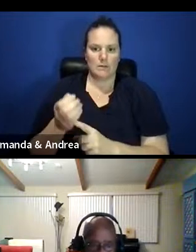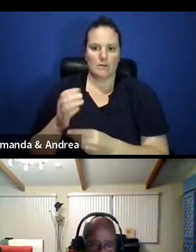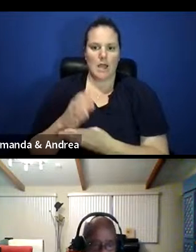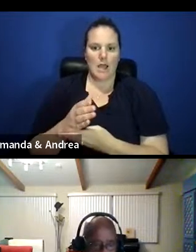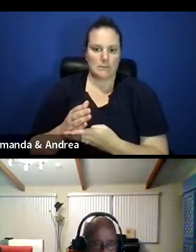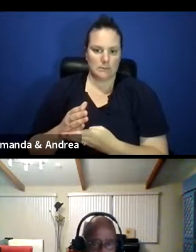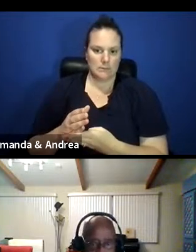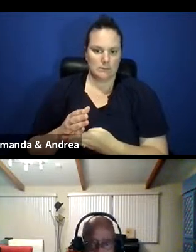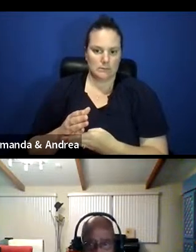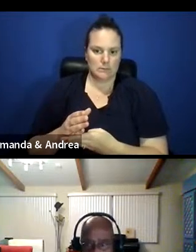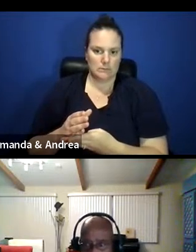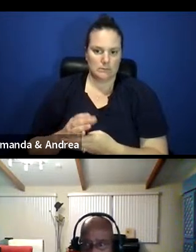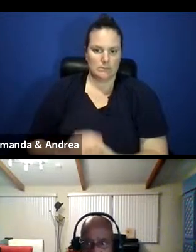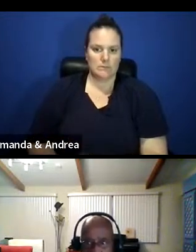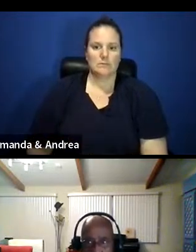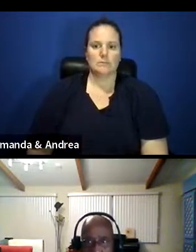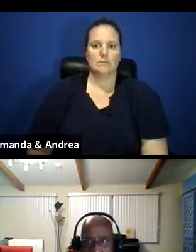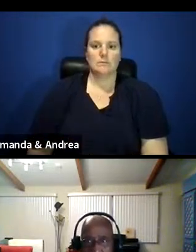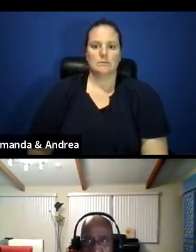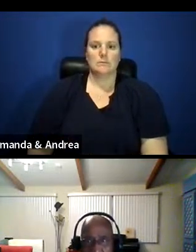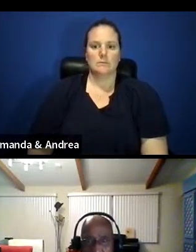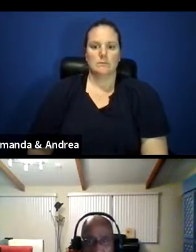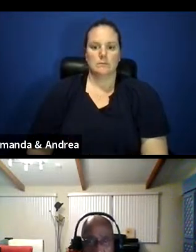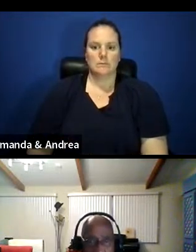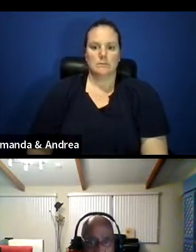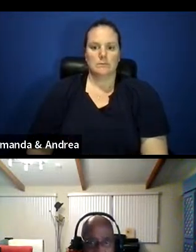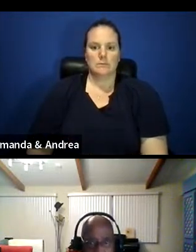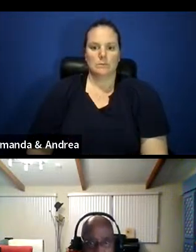aspects. Problem statement. It goes